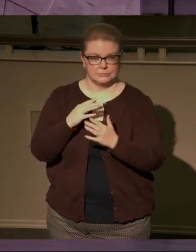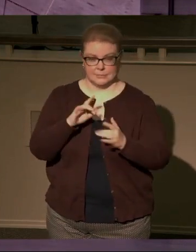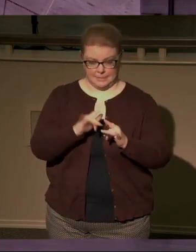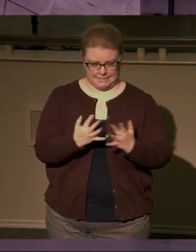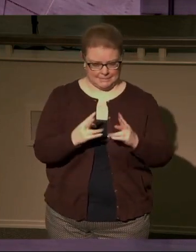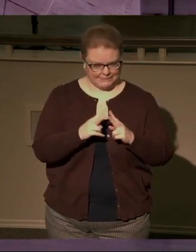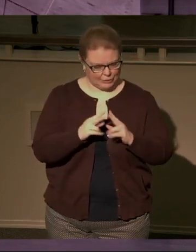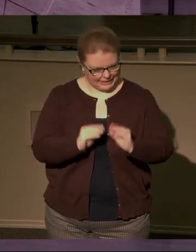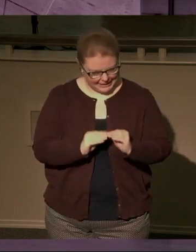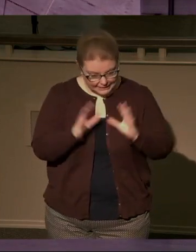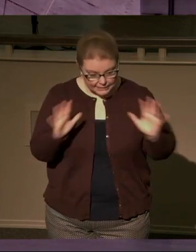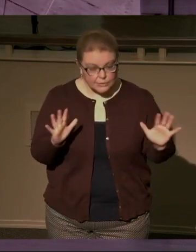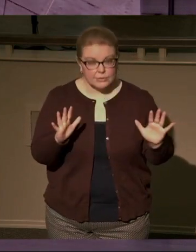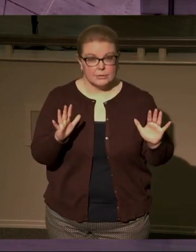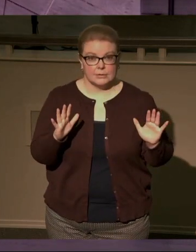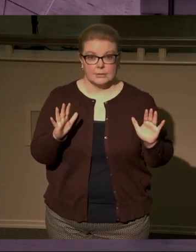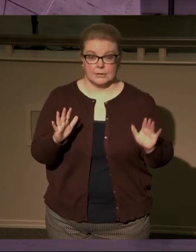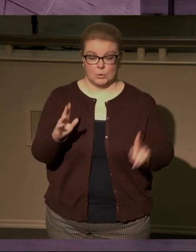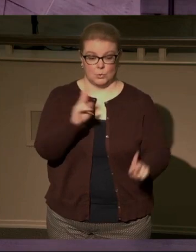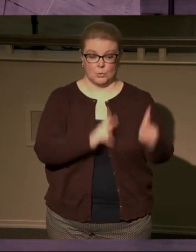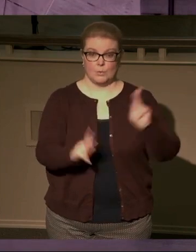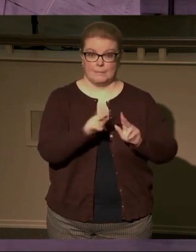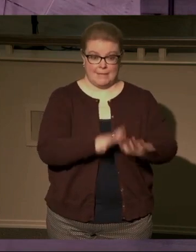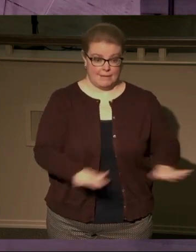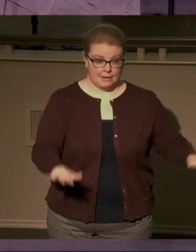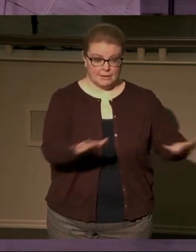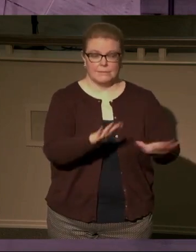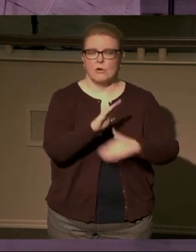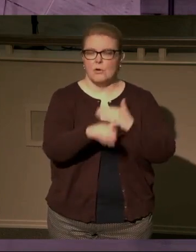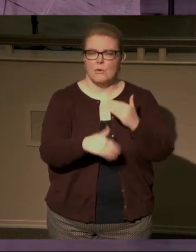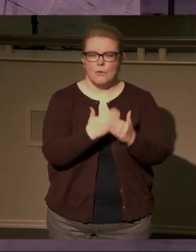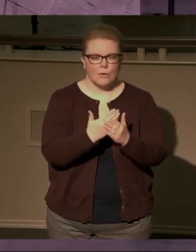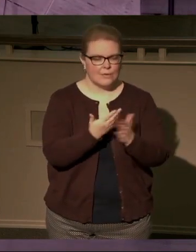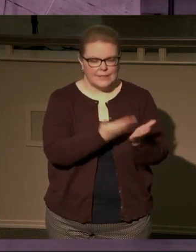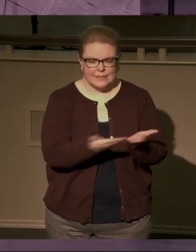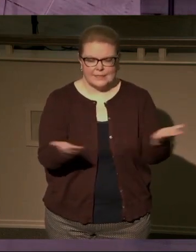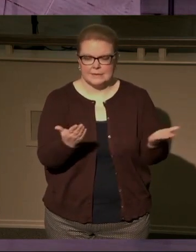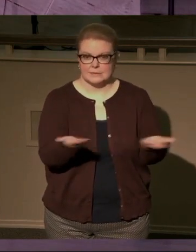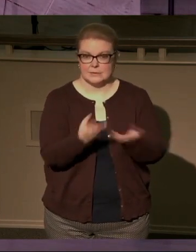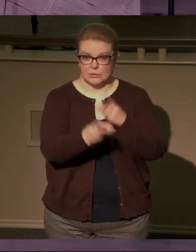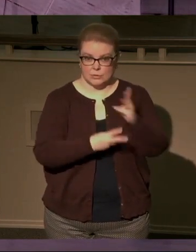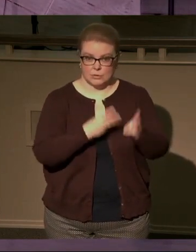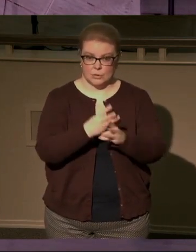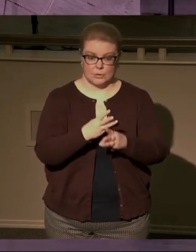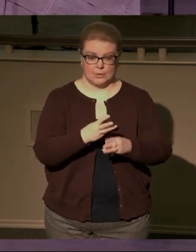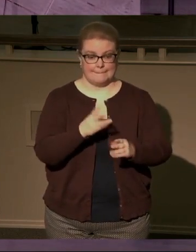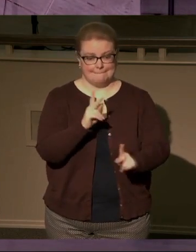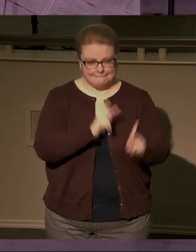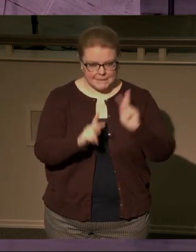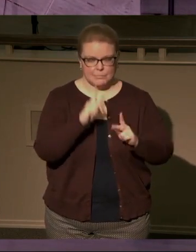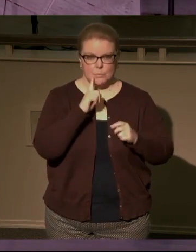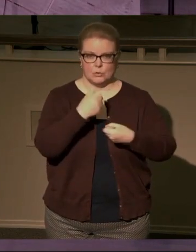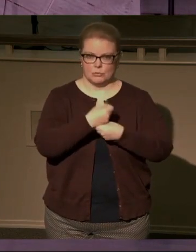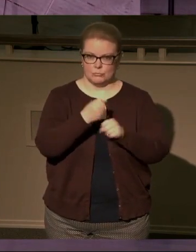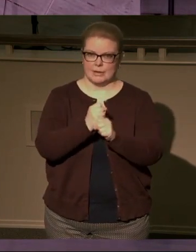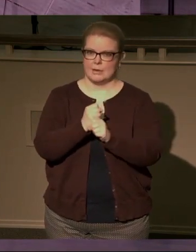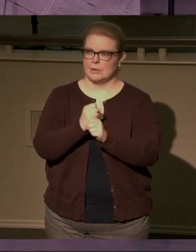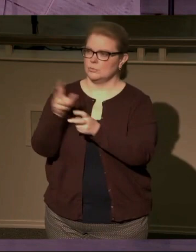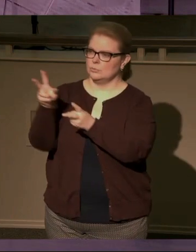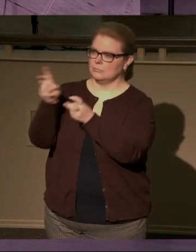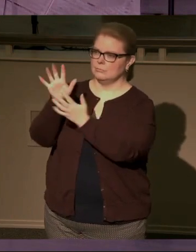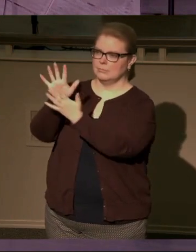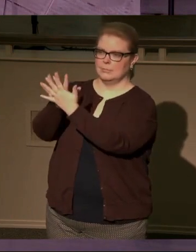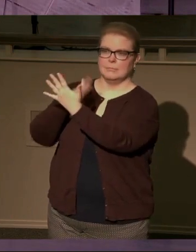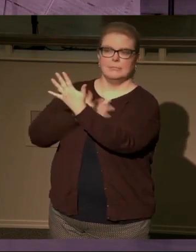that humanity of all the creatures of this earth was created to bear the image of God. That